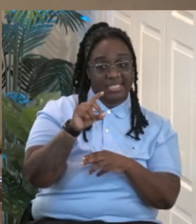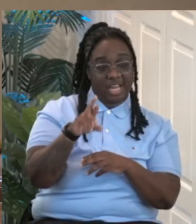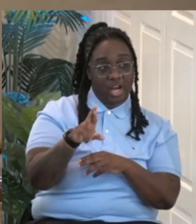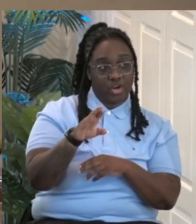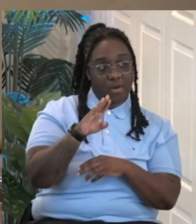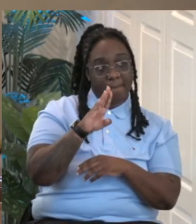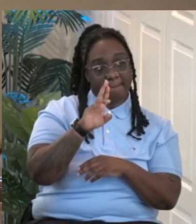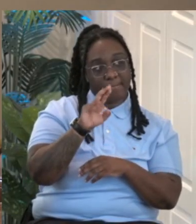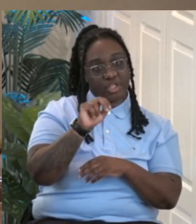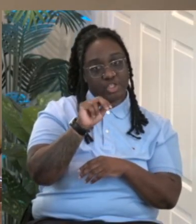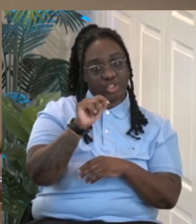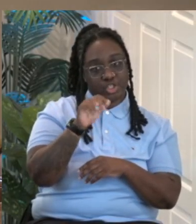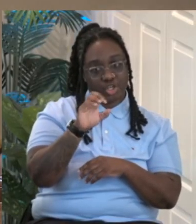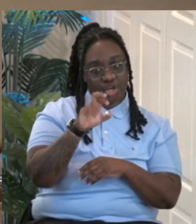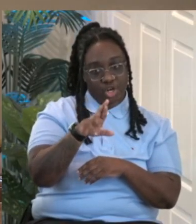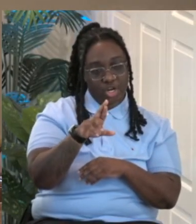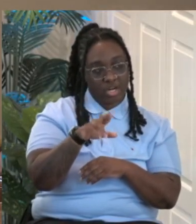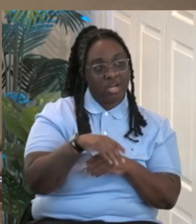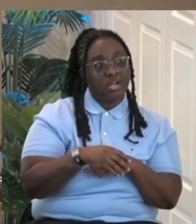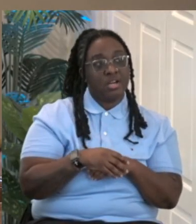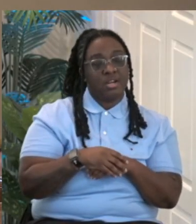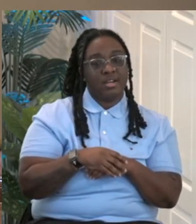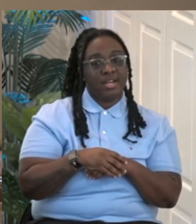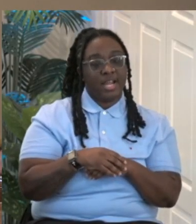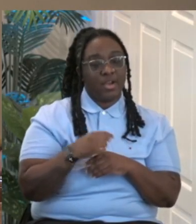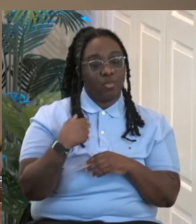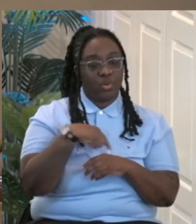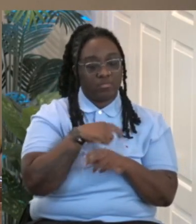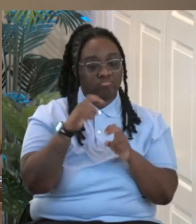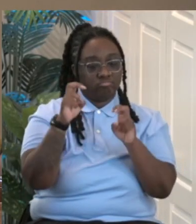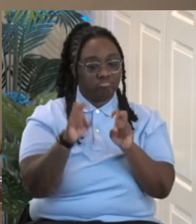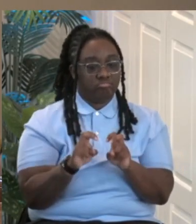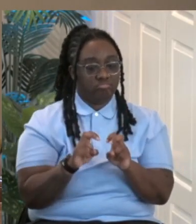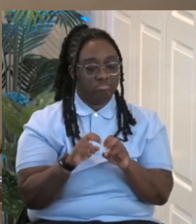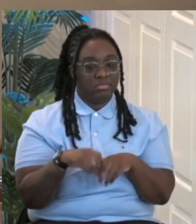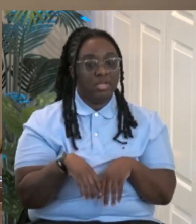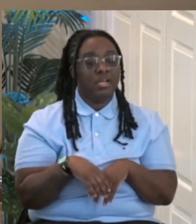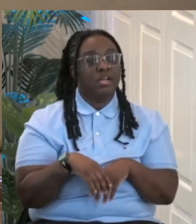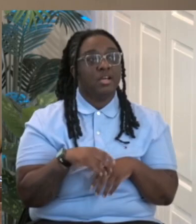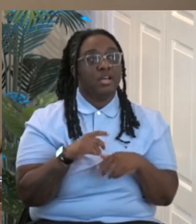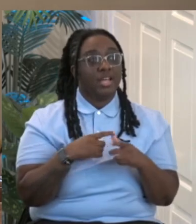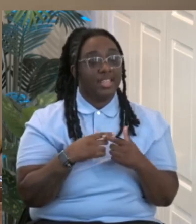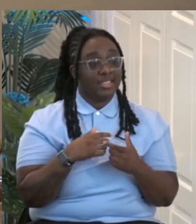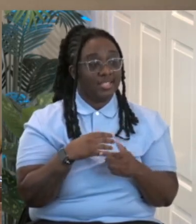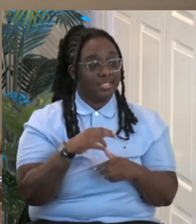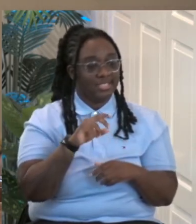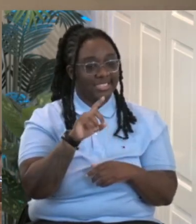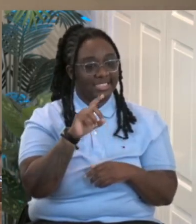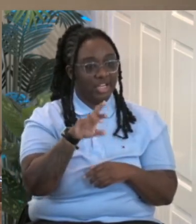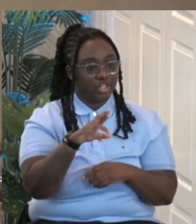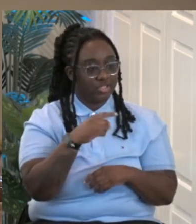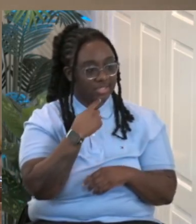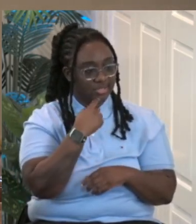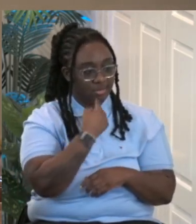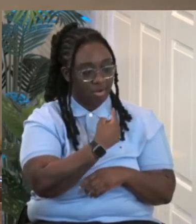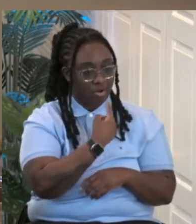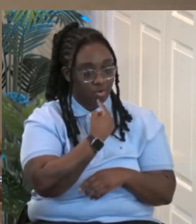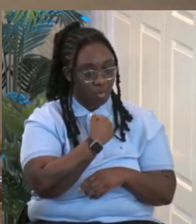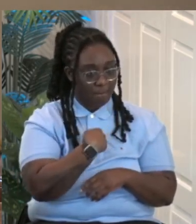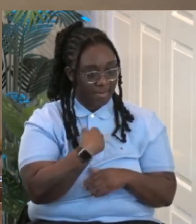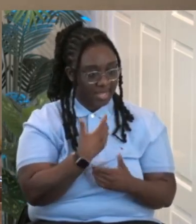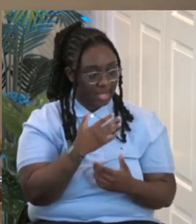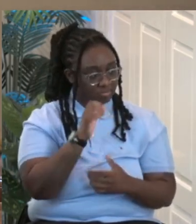said, I've been watching you. You're a leader. And I said, yeah, I was a drum major at University of